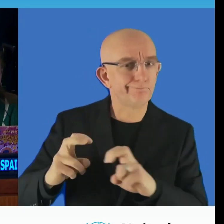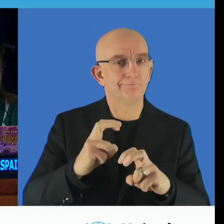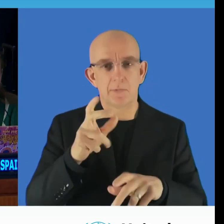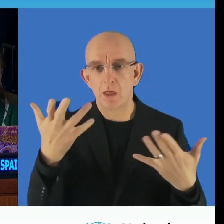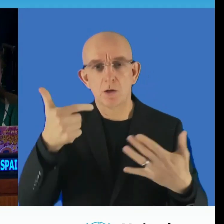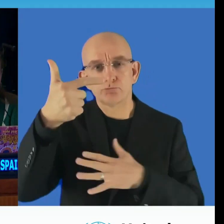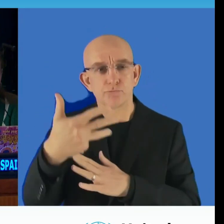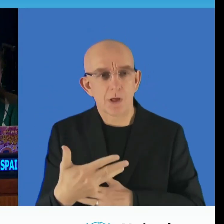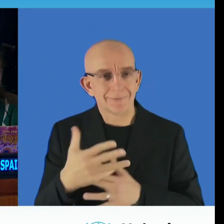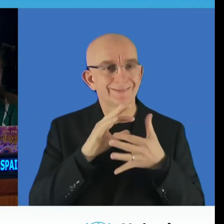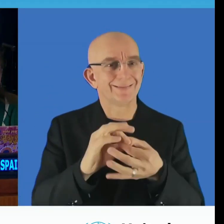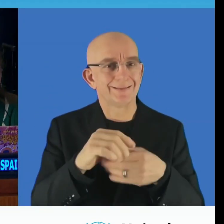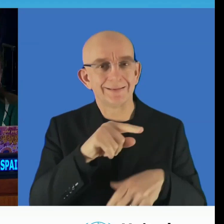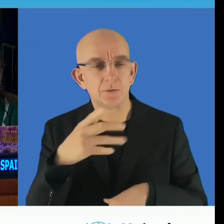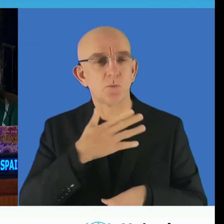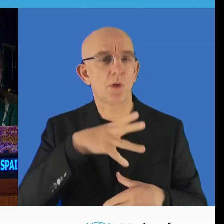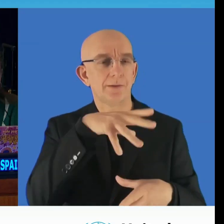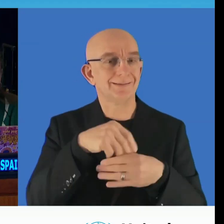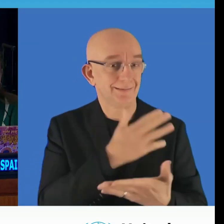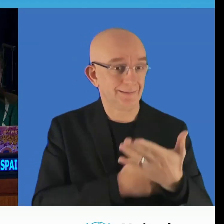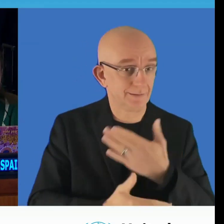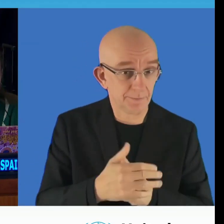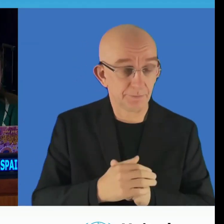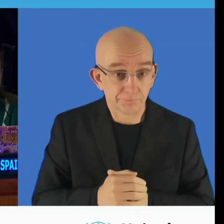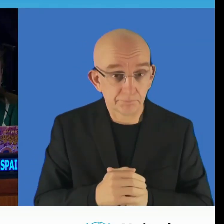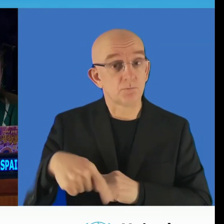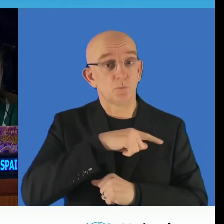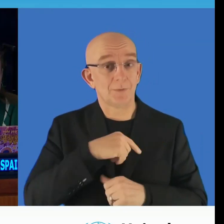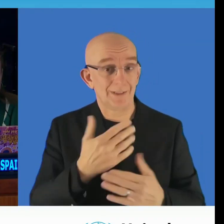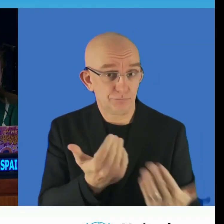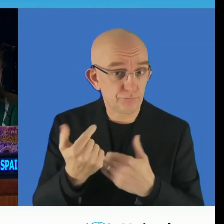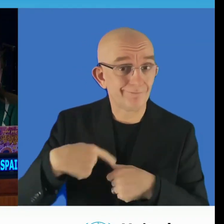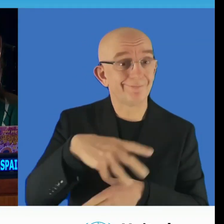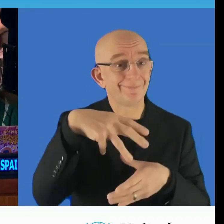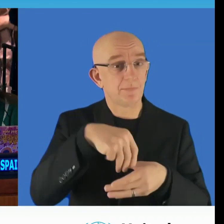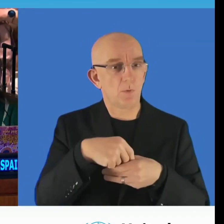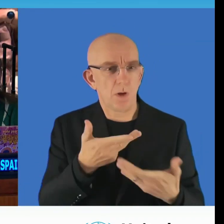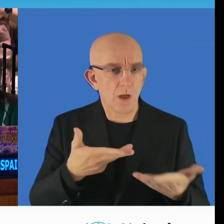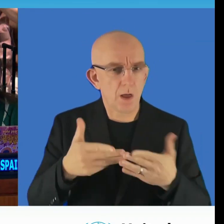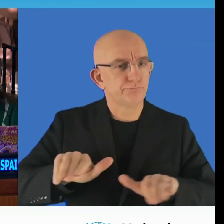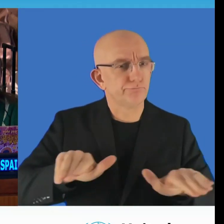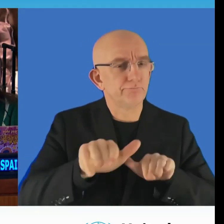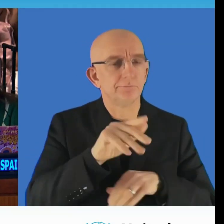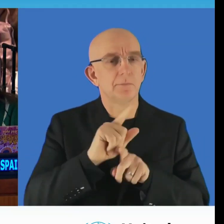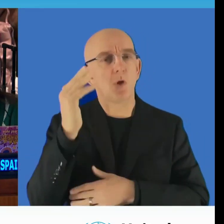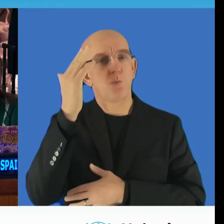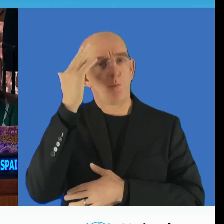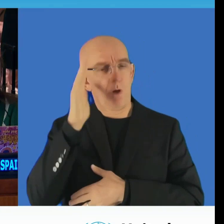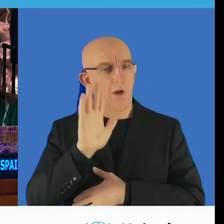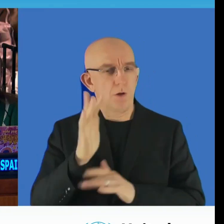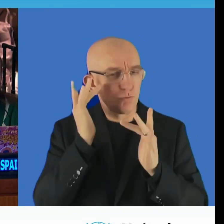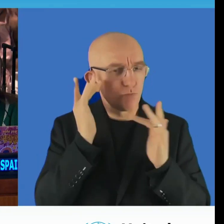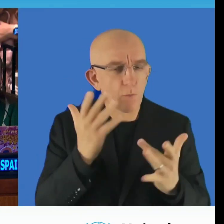inclusion and acceptance with our society. We are also accelerating the process of enacting the Disability Rights